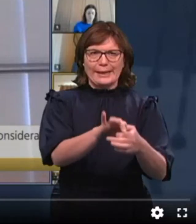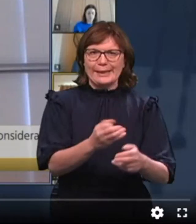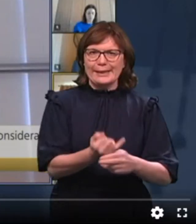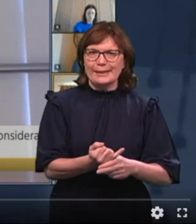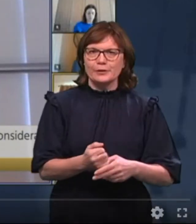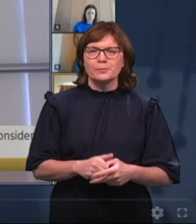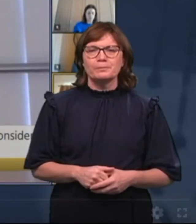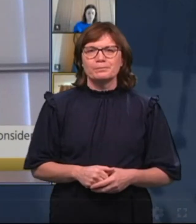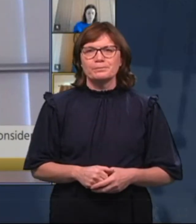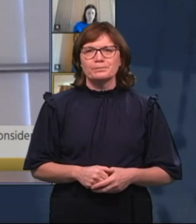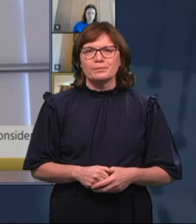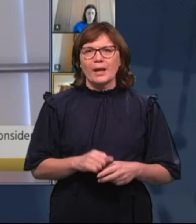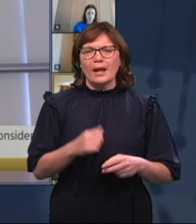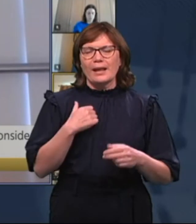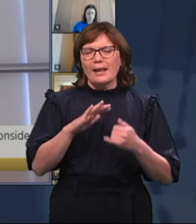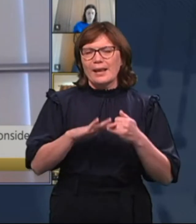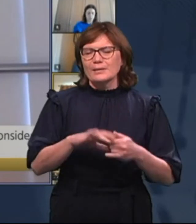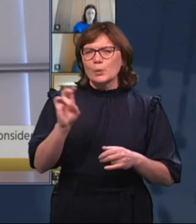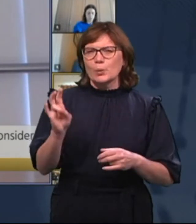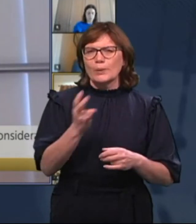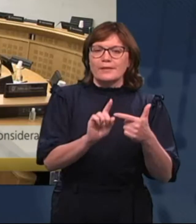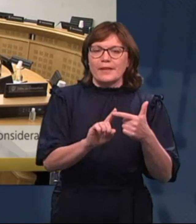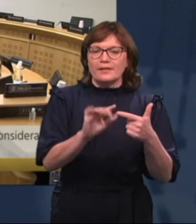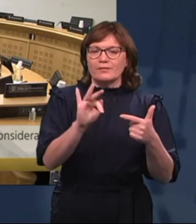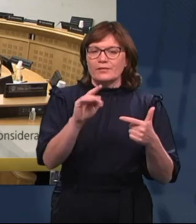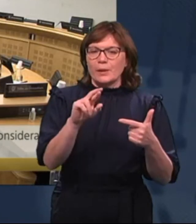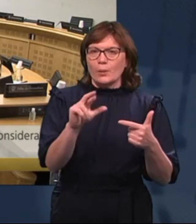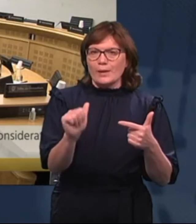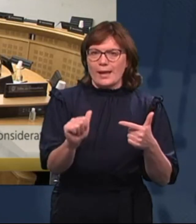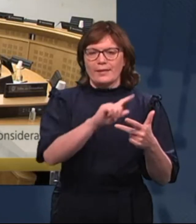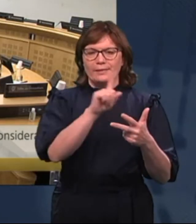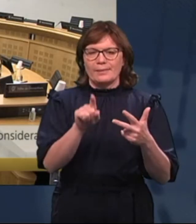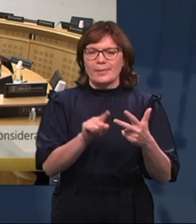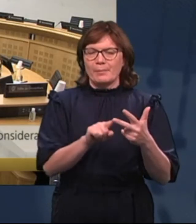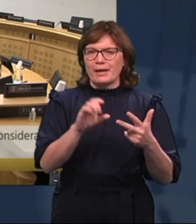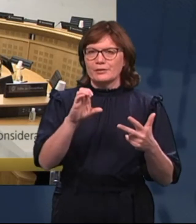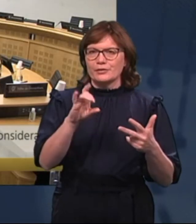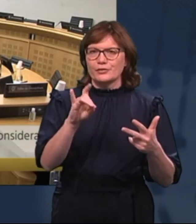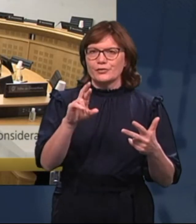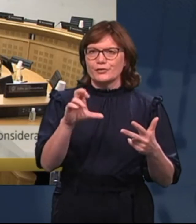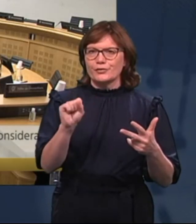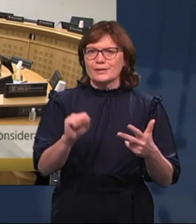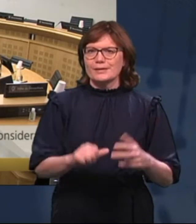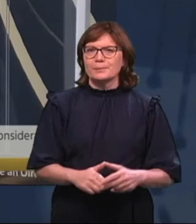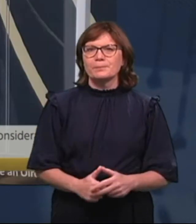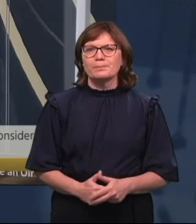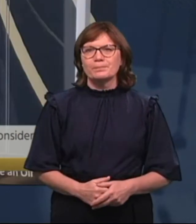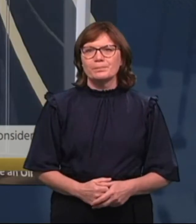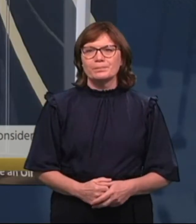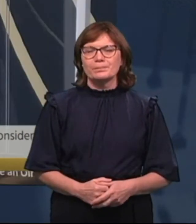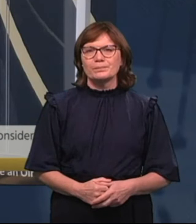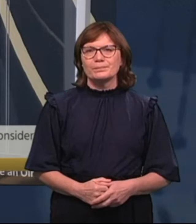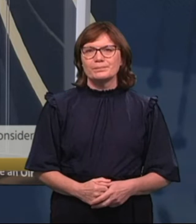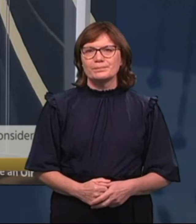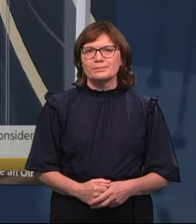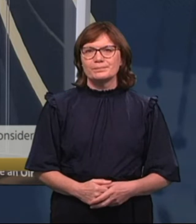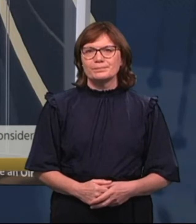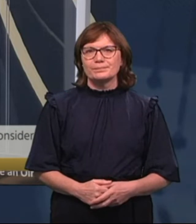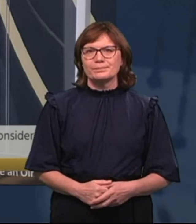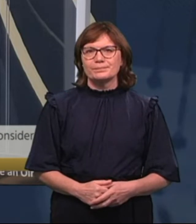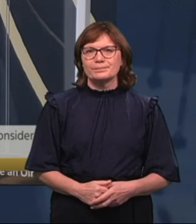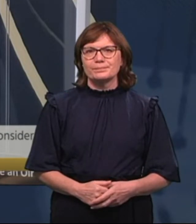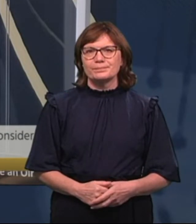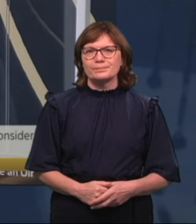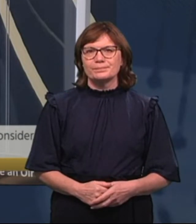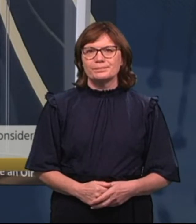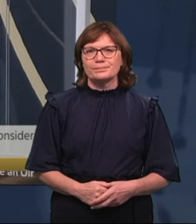just a quick question for Chris. You mentioned how the predicted increase. Okay, Holly,